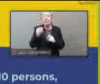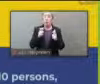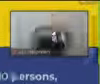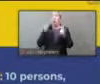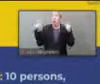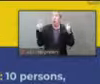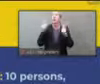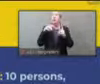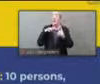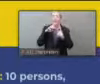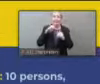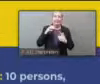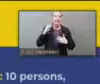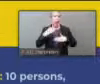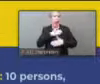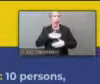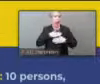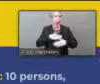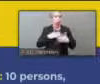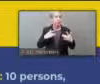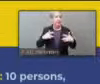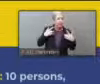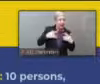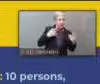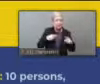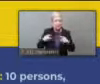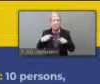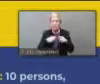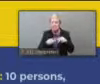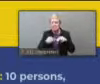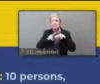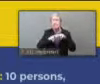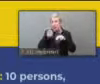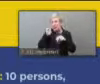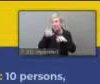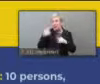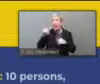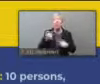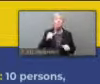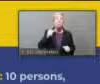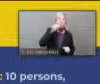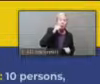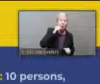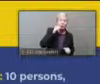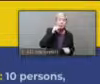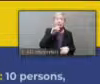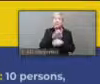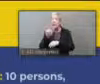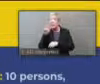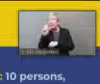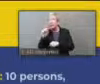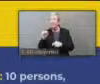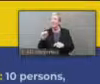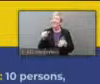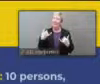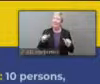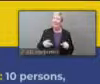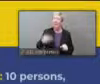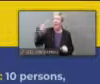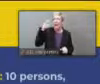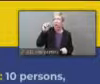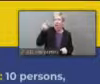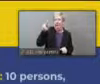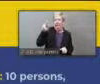again, into yellow, which we had not done before. Bars and nightclubs, still a little bit too high risk, we believe, based on the